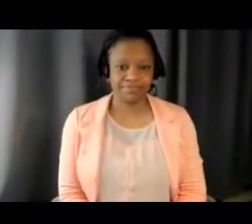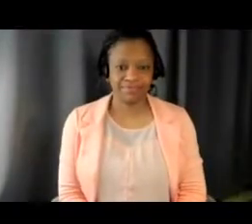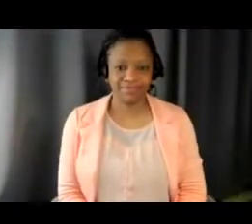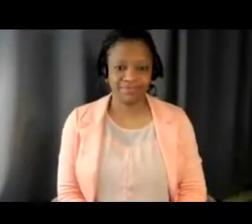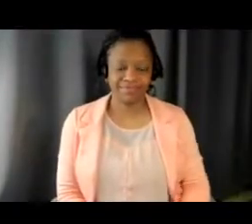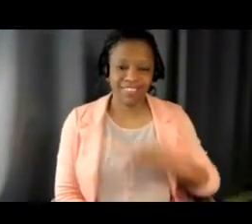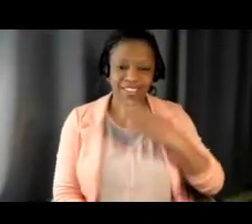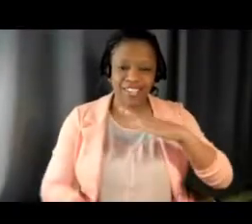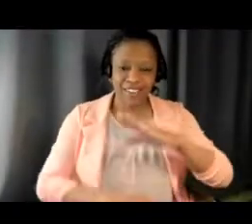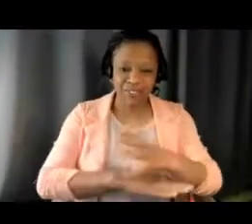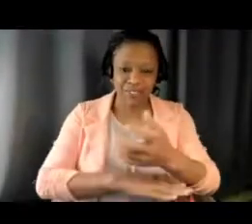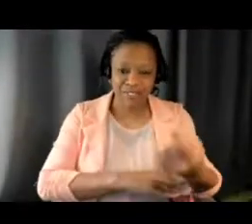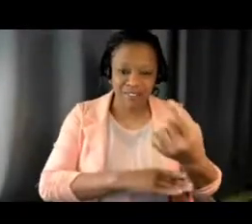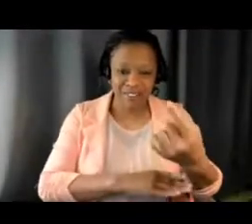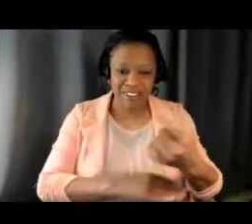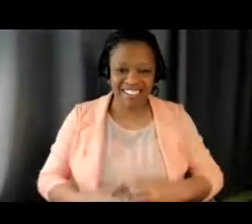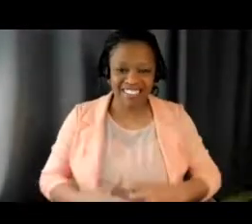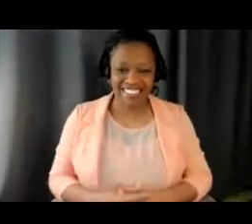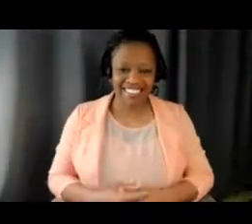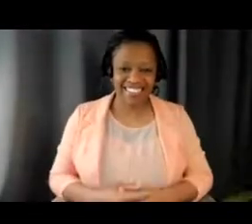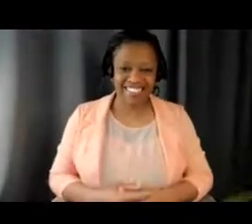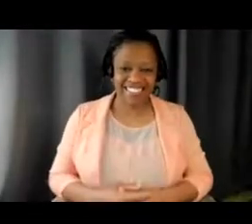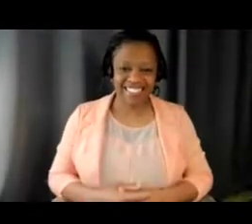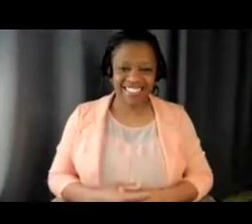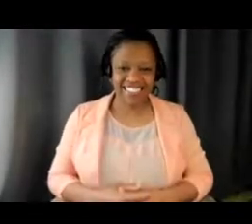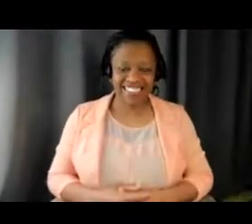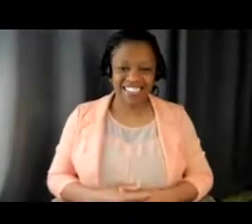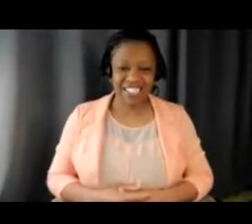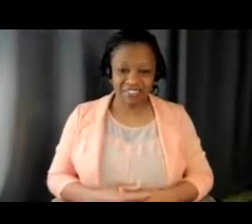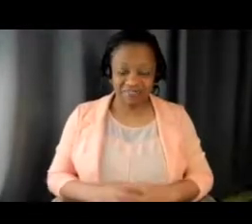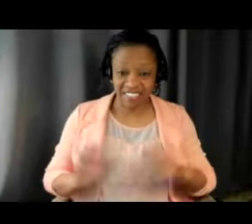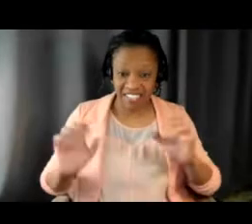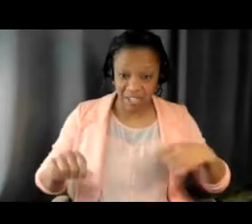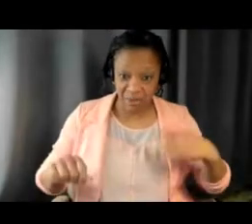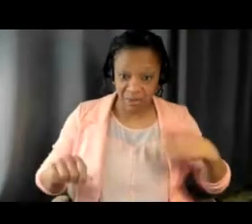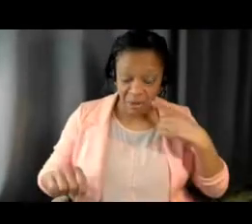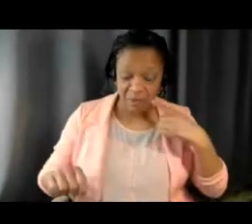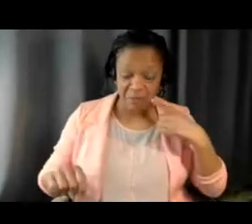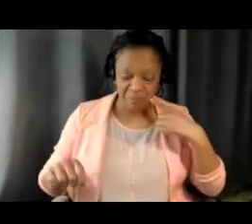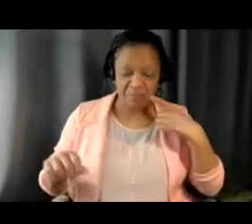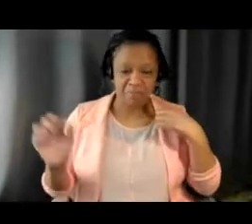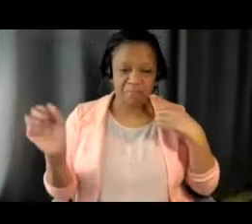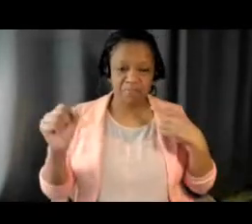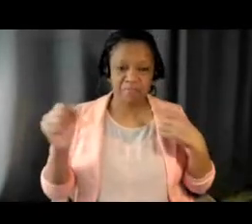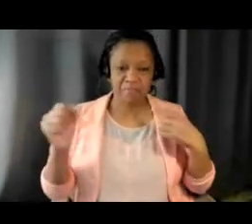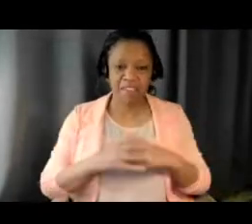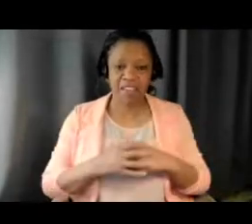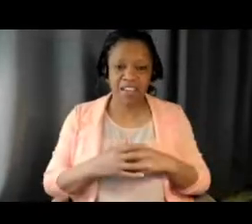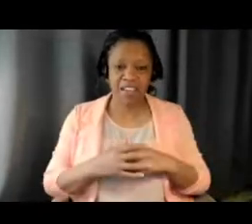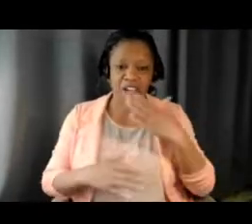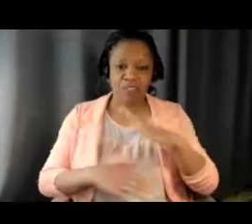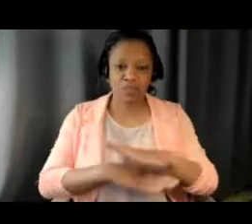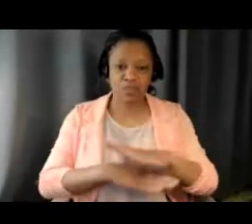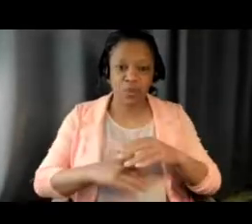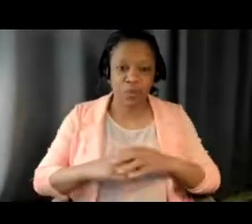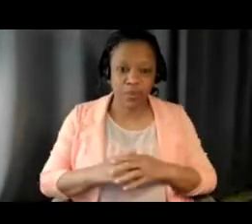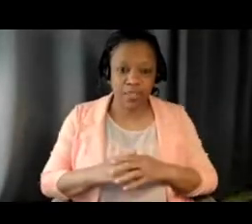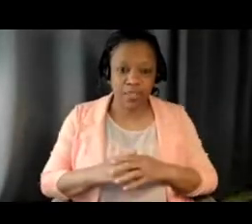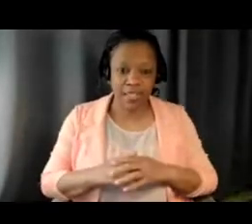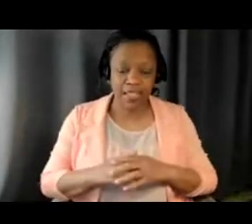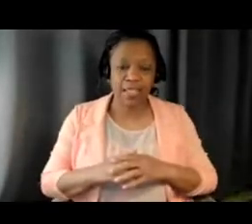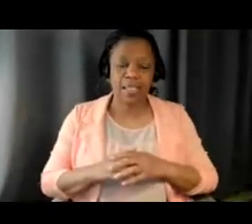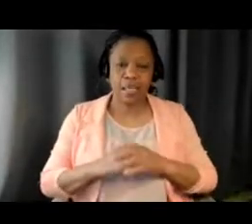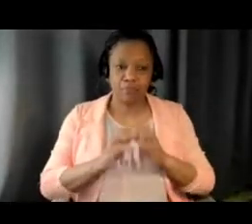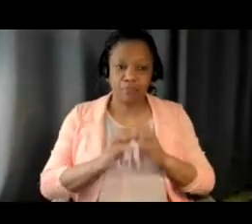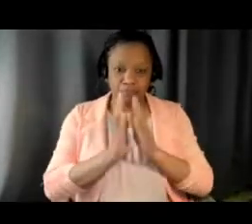Good afternoon, everybody. Can you hear me? All righty. Good afternoon. I begin in the name of God, the most beneficent